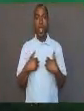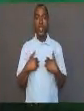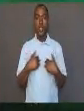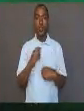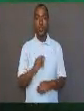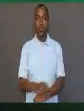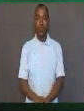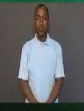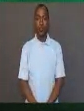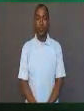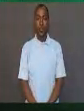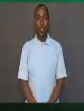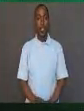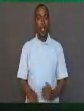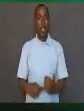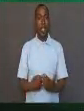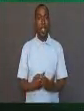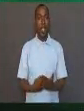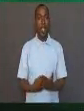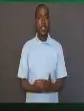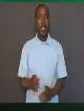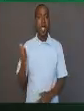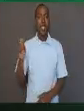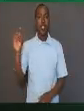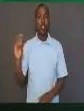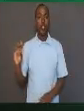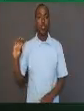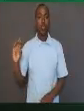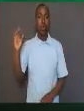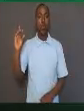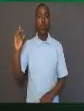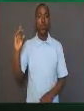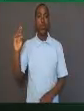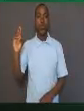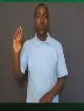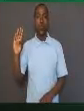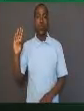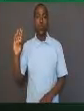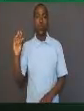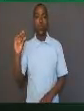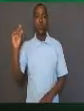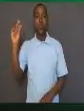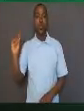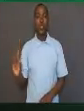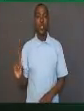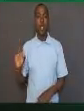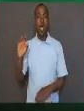animals. It is an ascorbic acid, which means it is